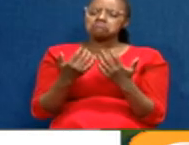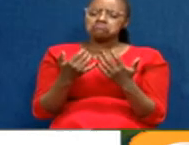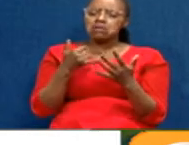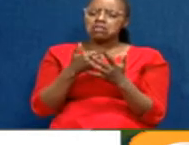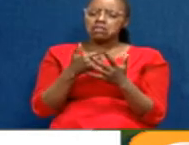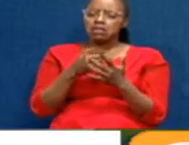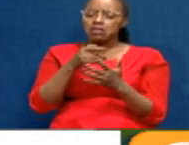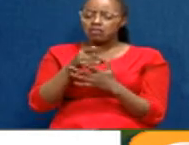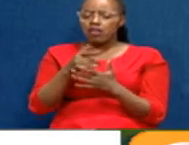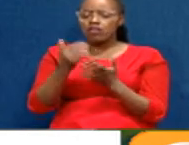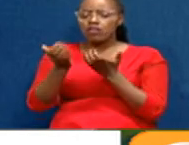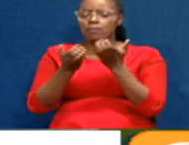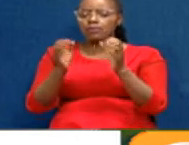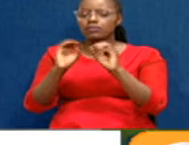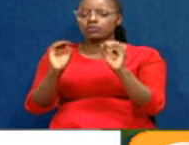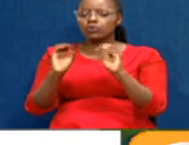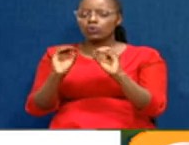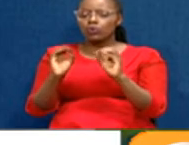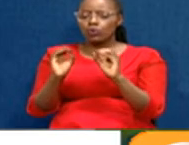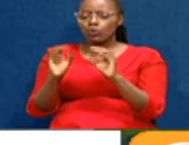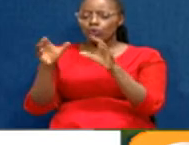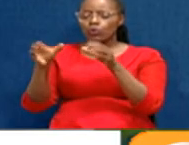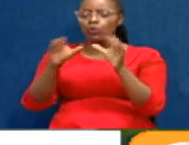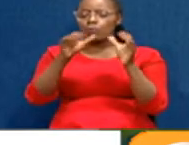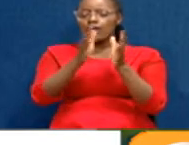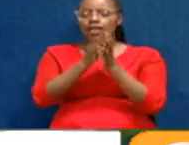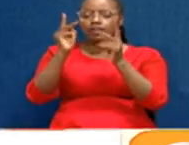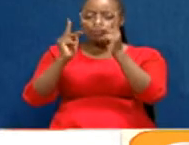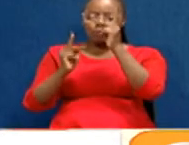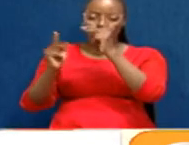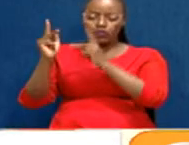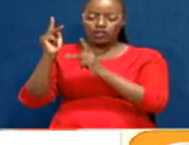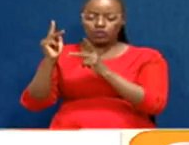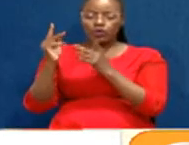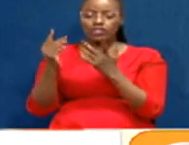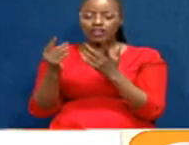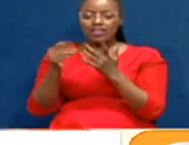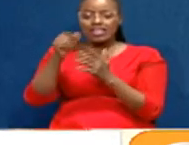designated non-business entities and professionals.